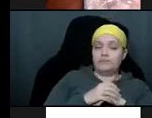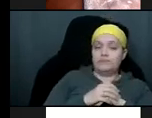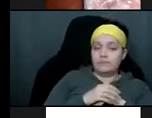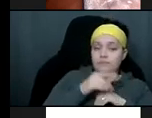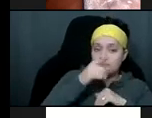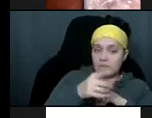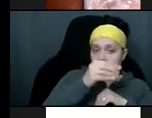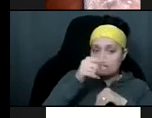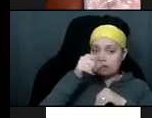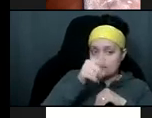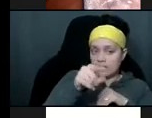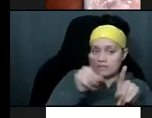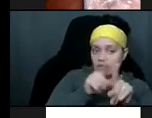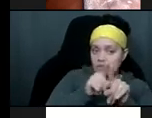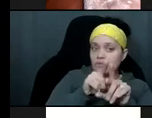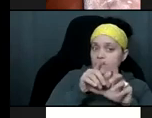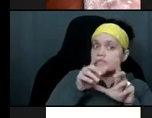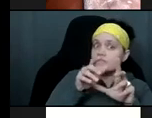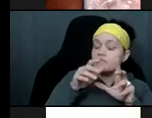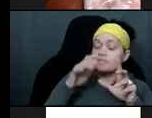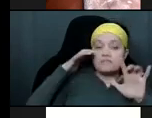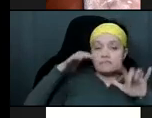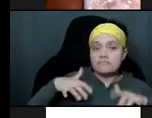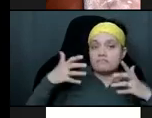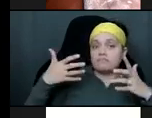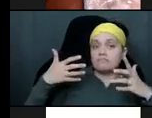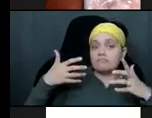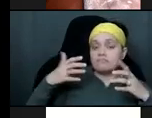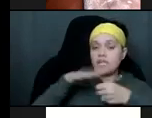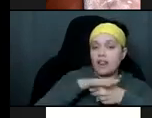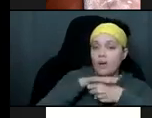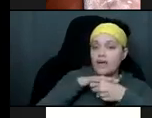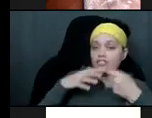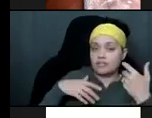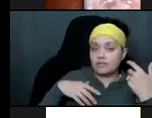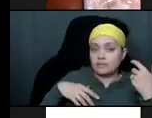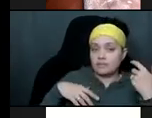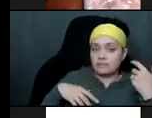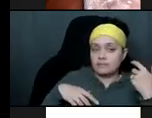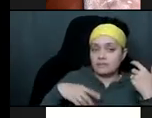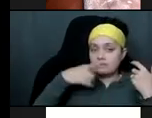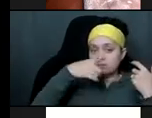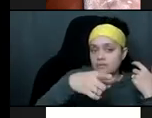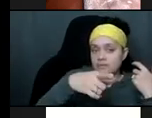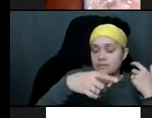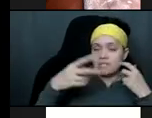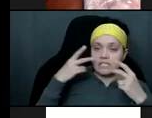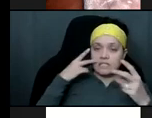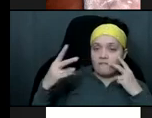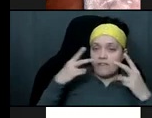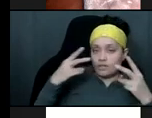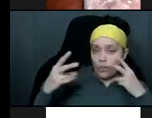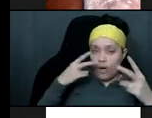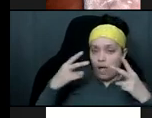And this is quite a striking location. So here's a visual